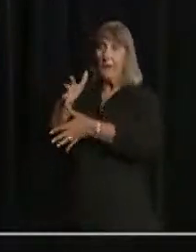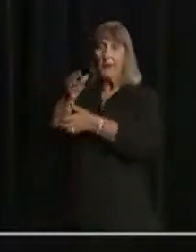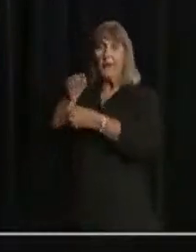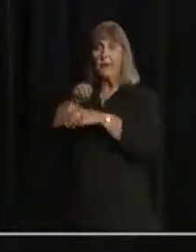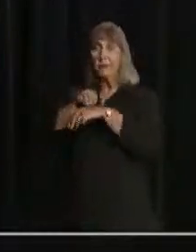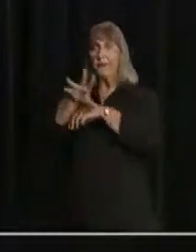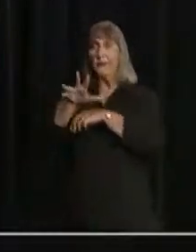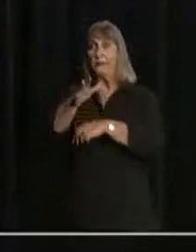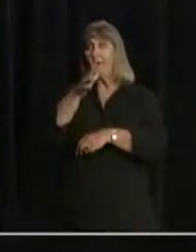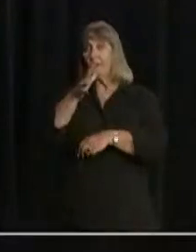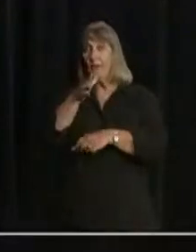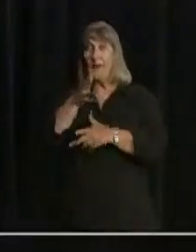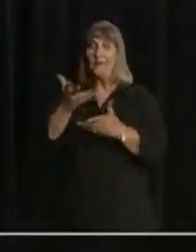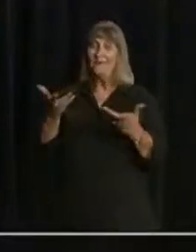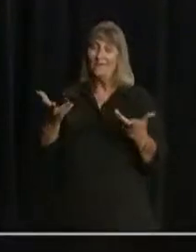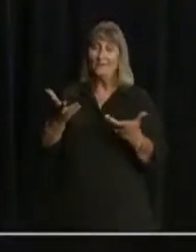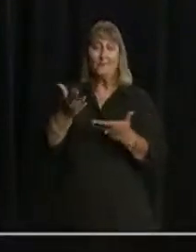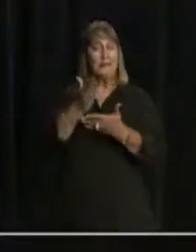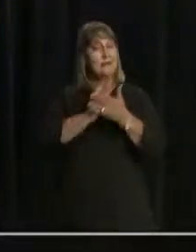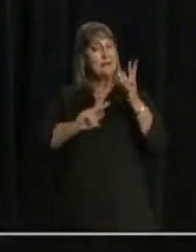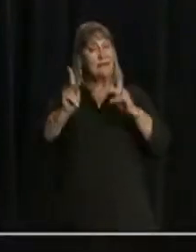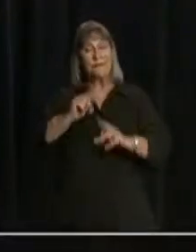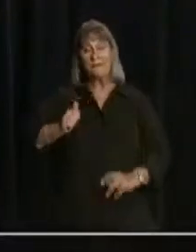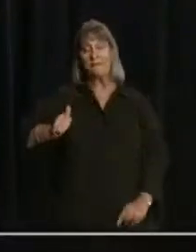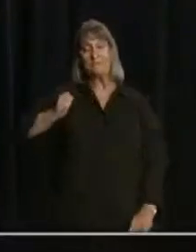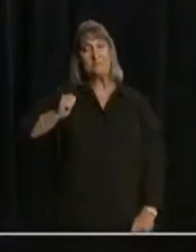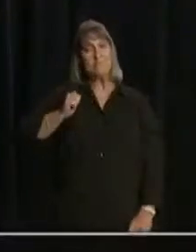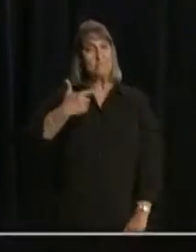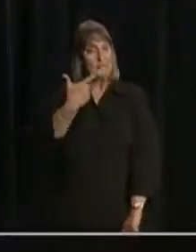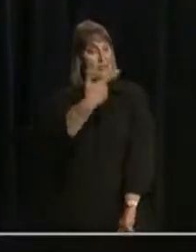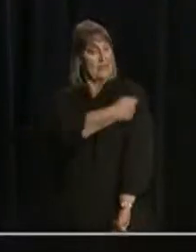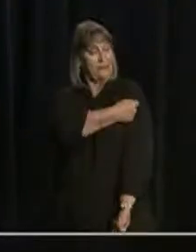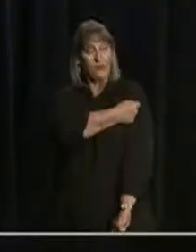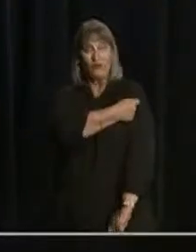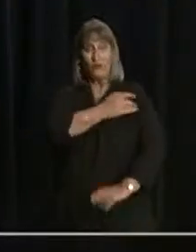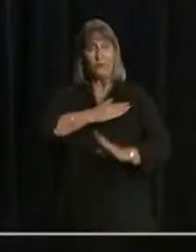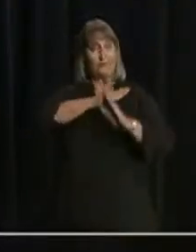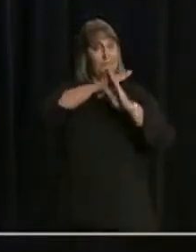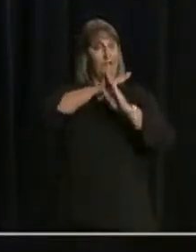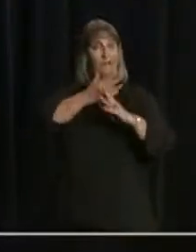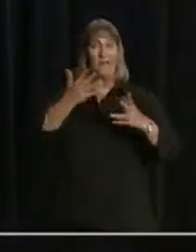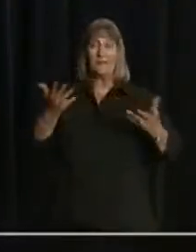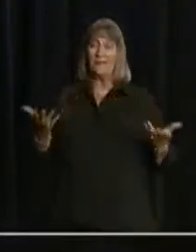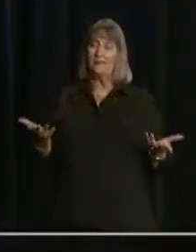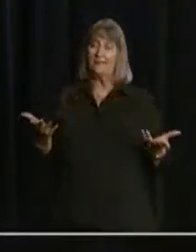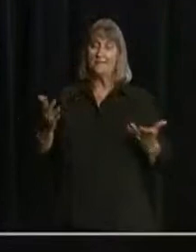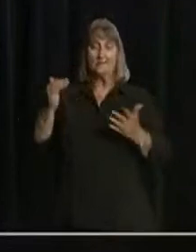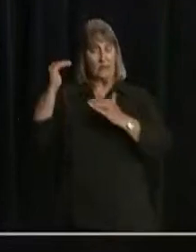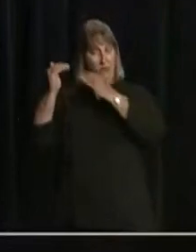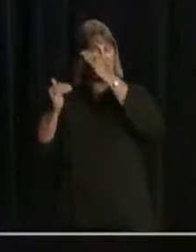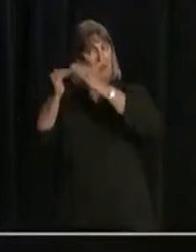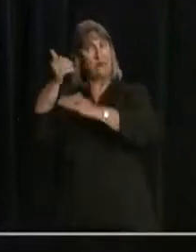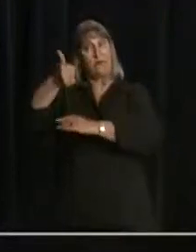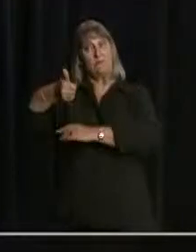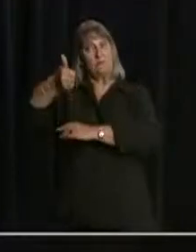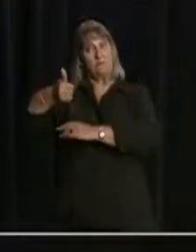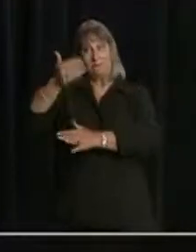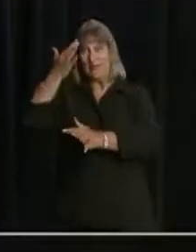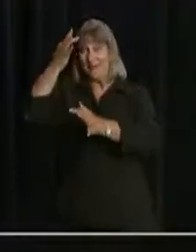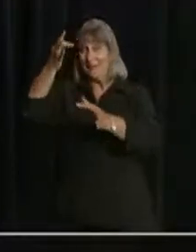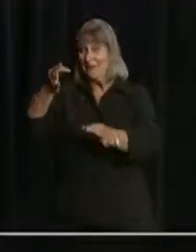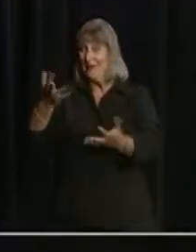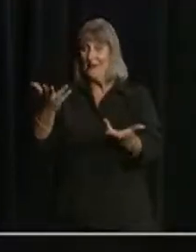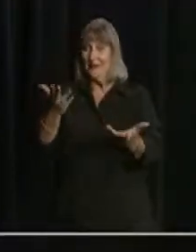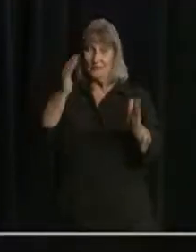great number of people still refuse to get vaccinated, adults, and you would assume that school personnel